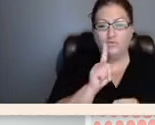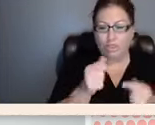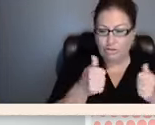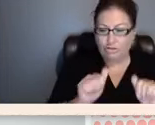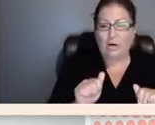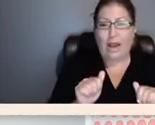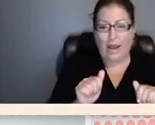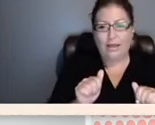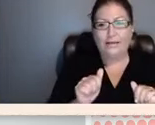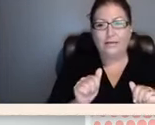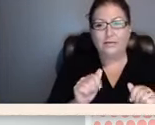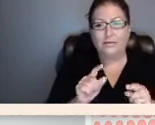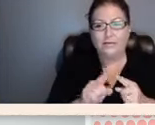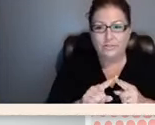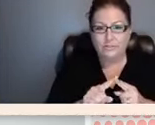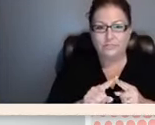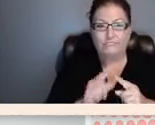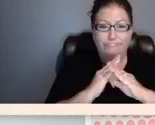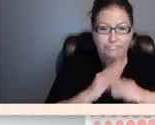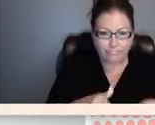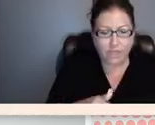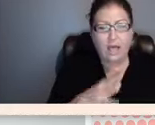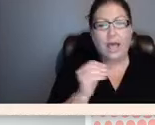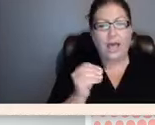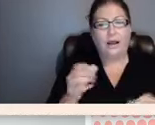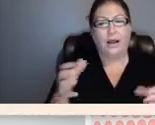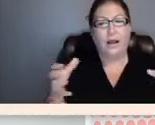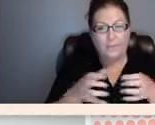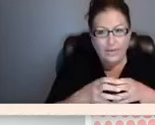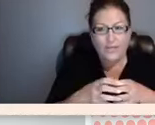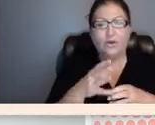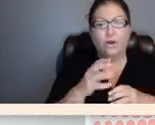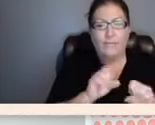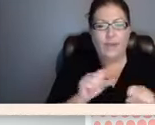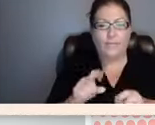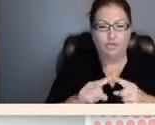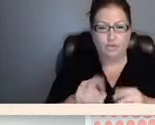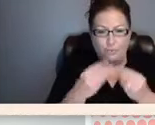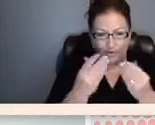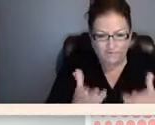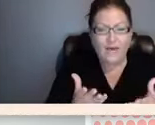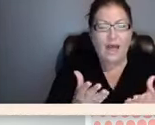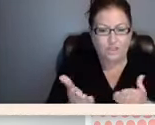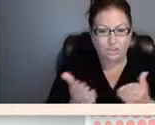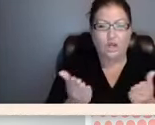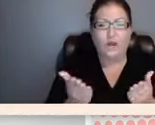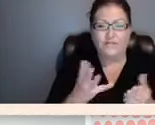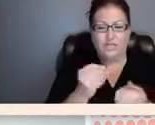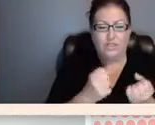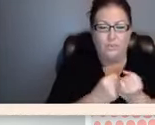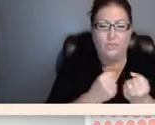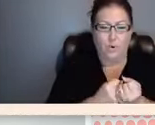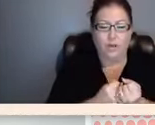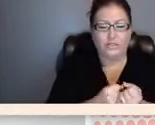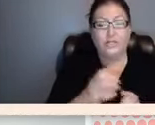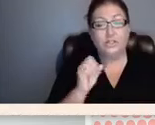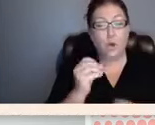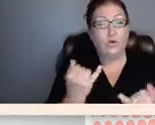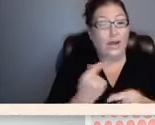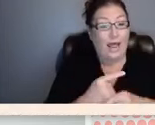silos and come together in order to provide the services and supports. So today we're going to give you an